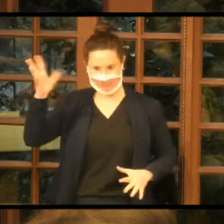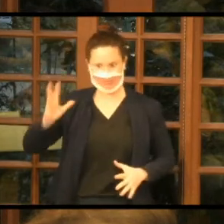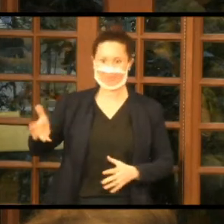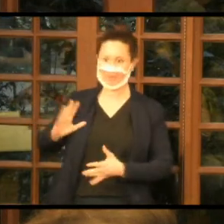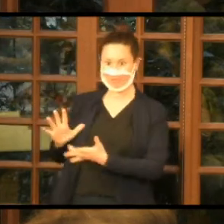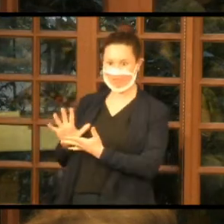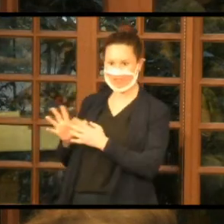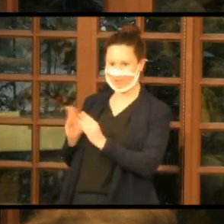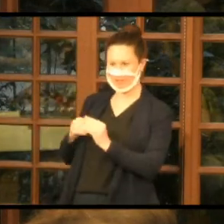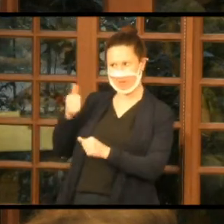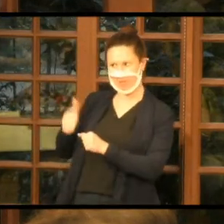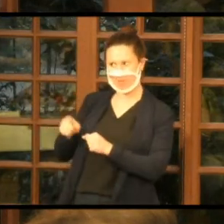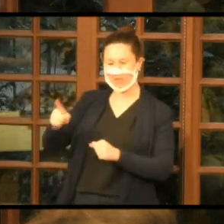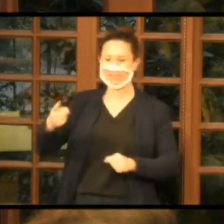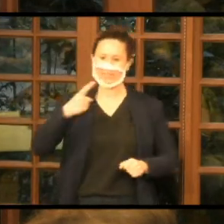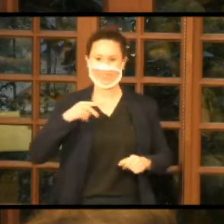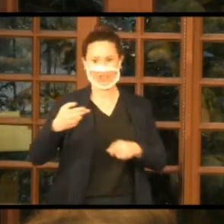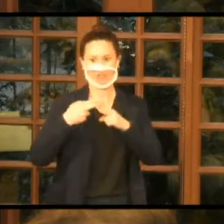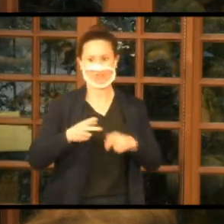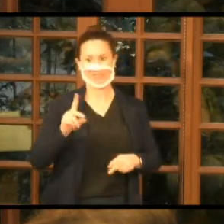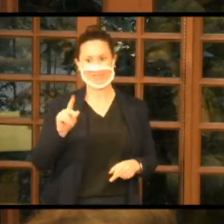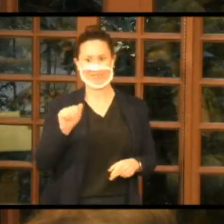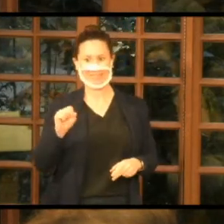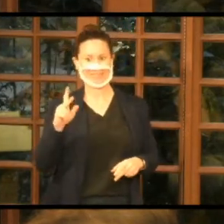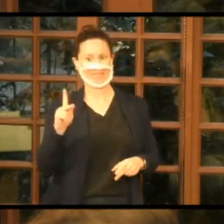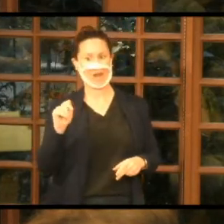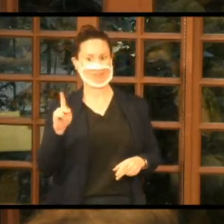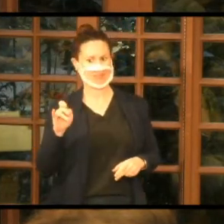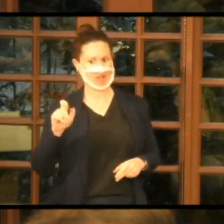seminar claimed she'd read Das Kapital.